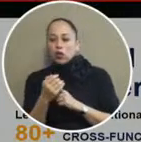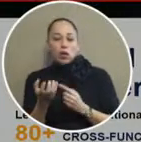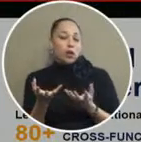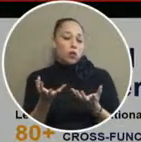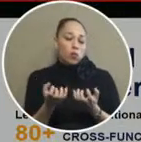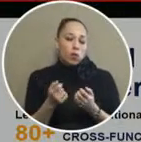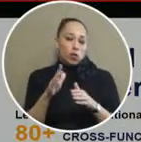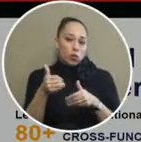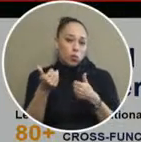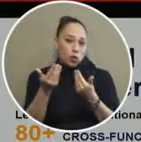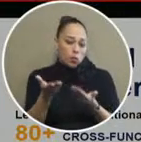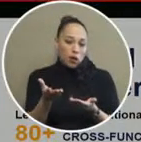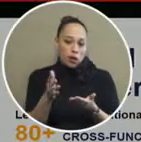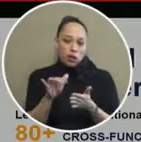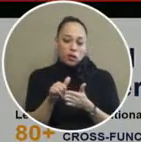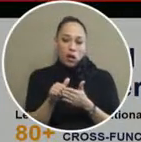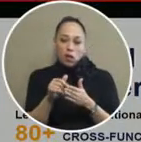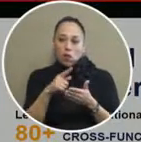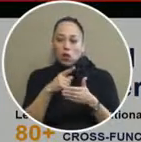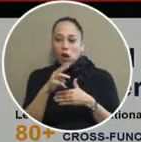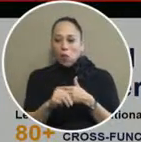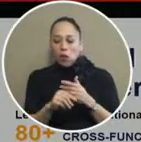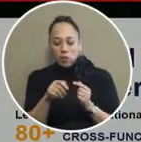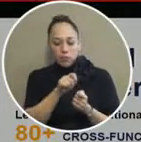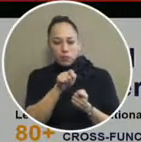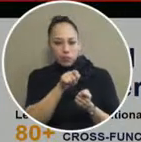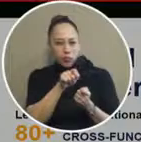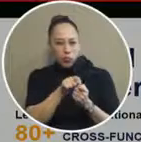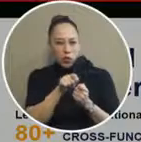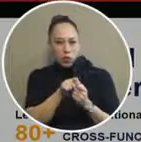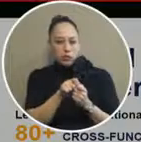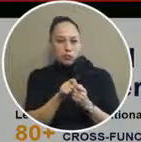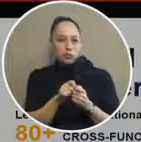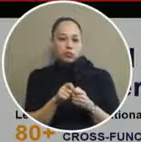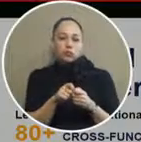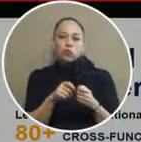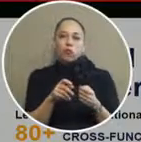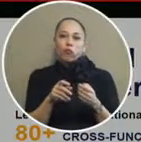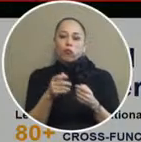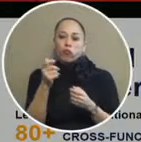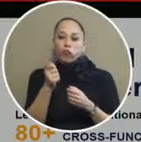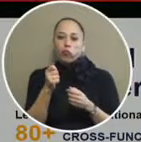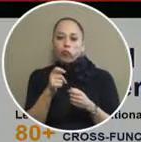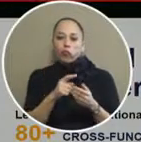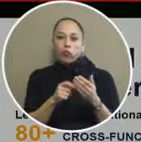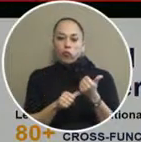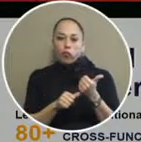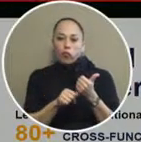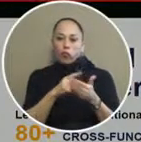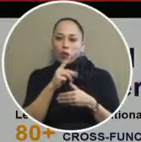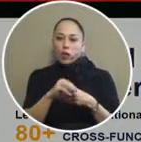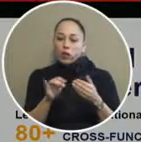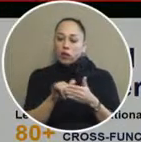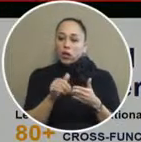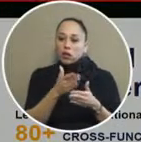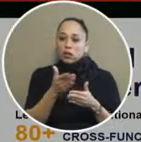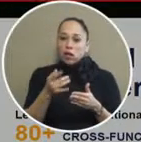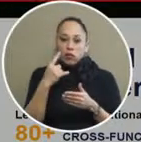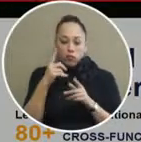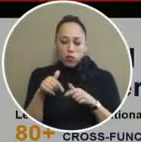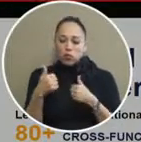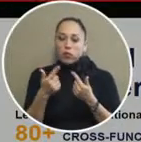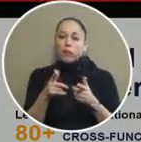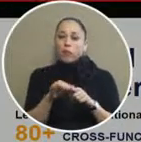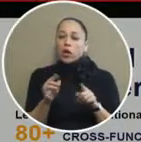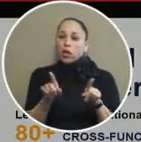to provide a snapshot and spotlight one program in particular, that is our tuition assistance program. The reason why that's relevant is that's something that's been in place for some time,